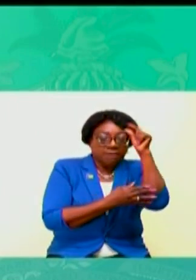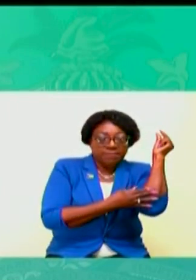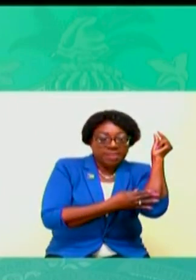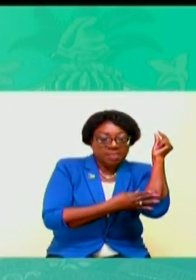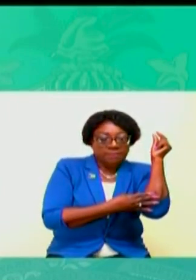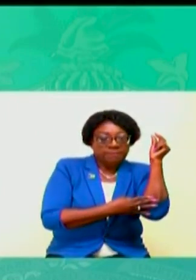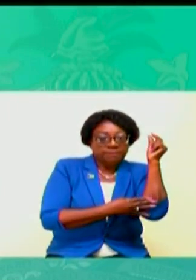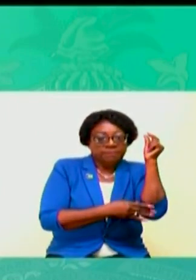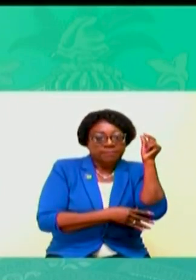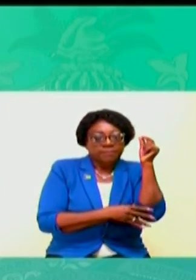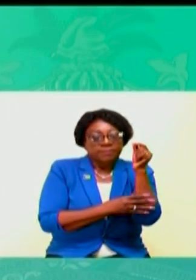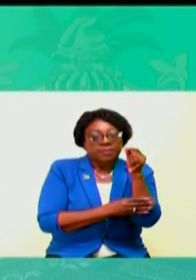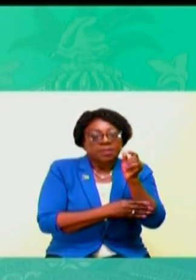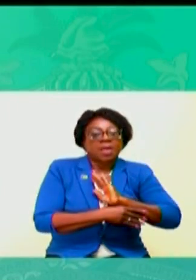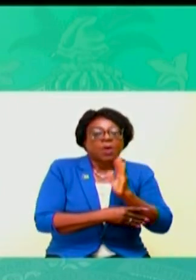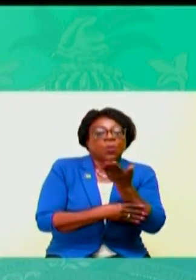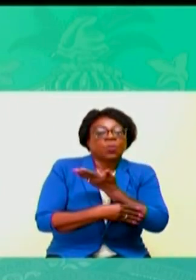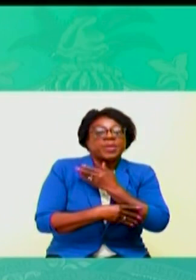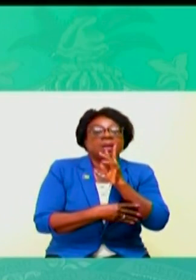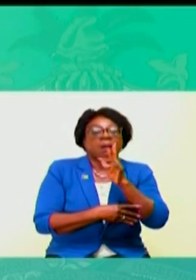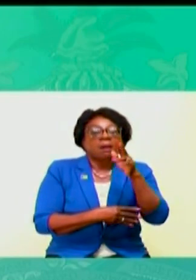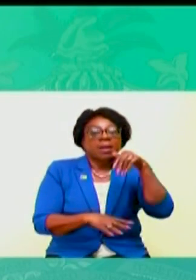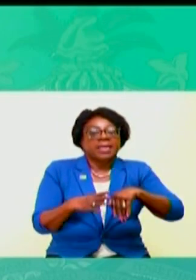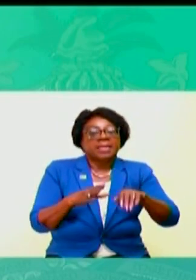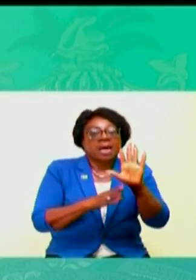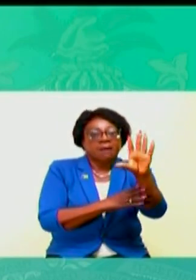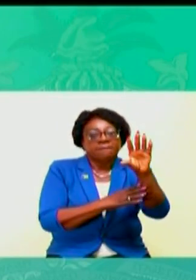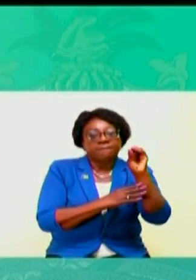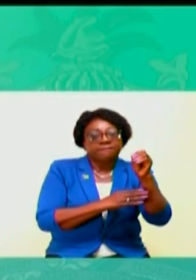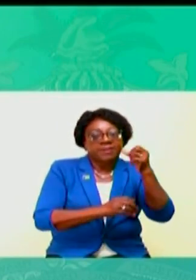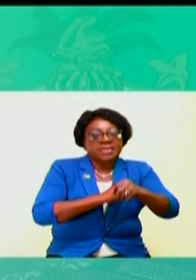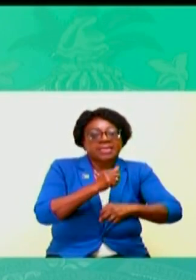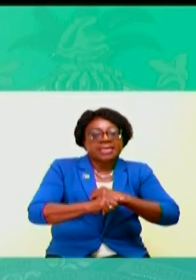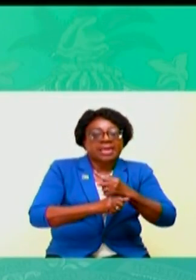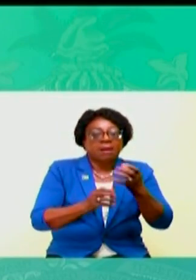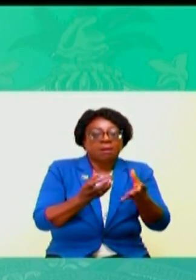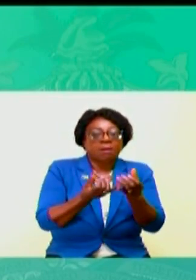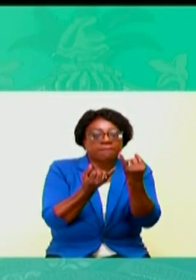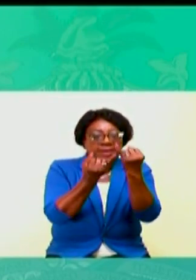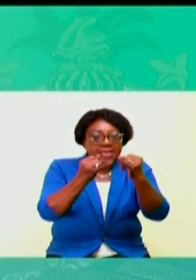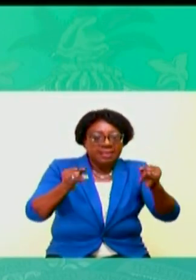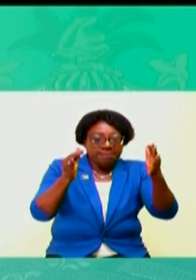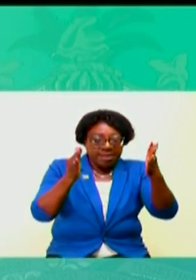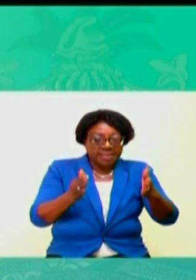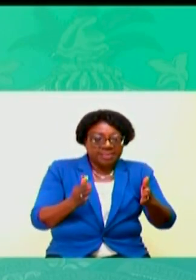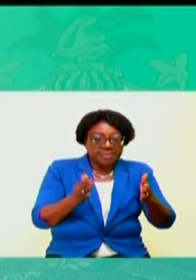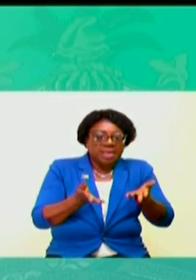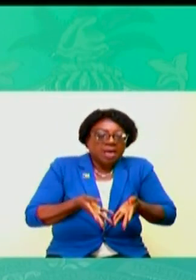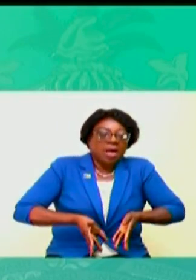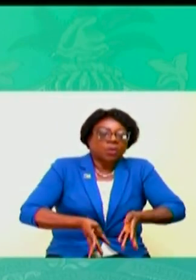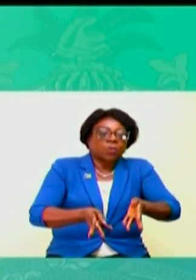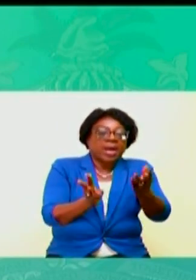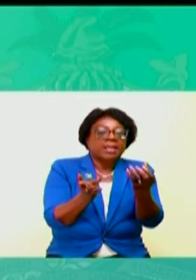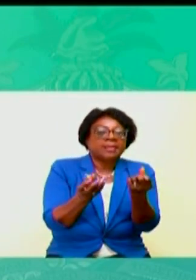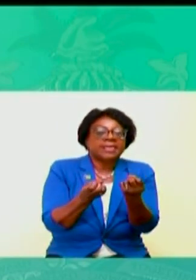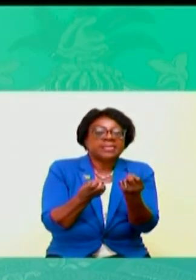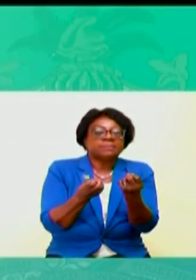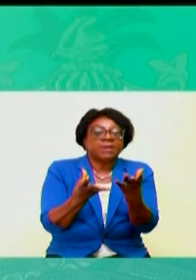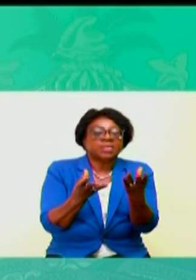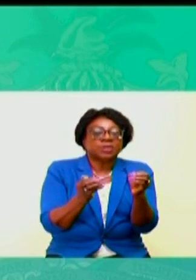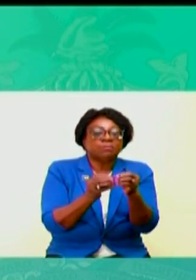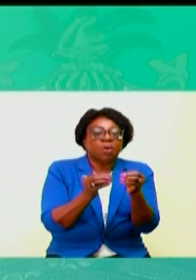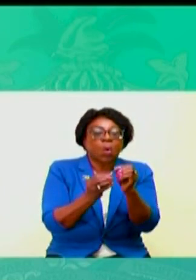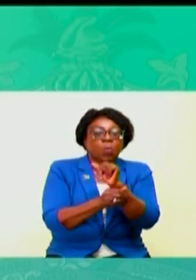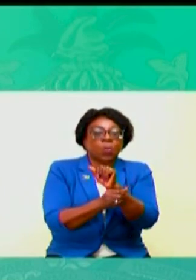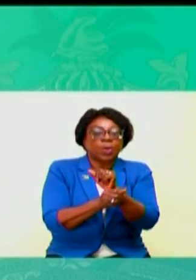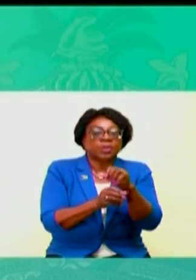Speaker, we are in our 50th year of independence, and whilst there is much more work to be done, we